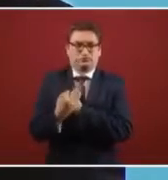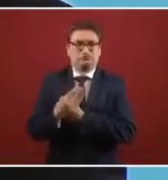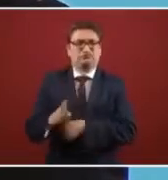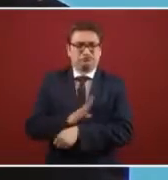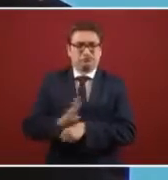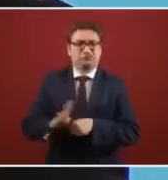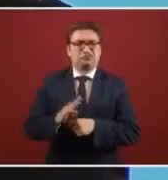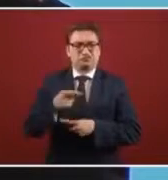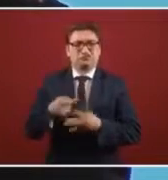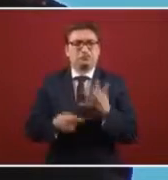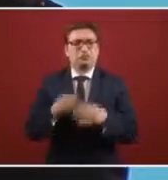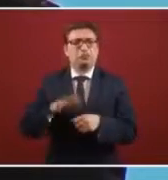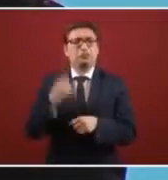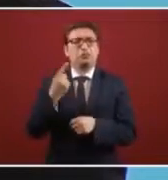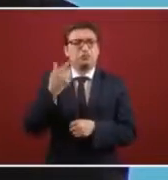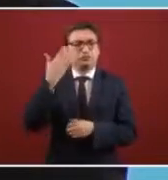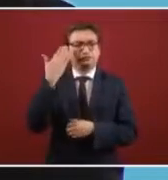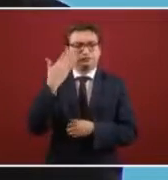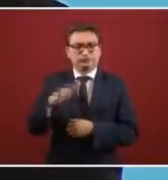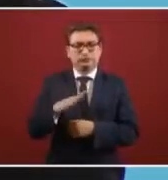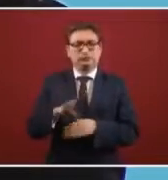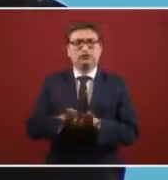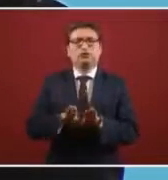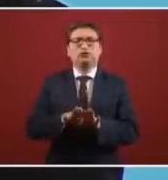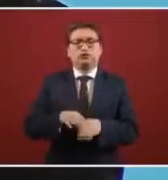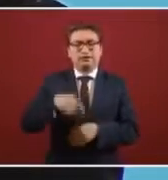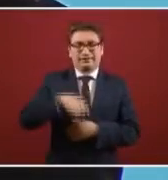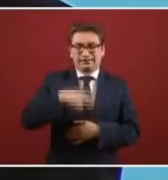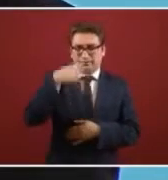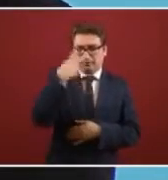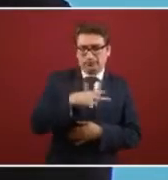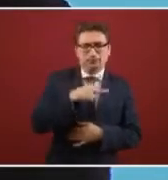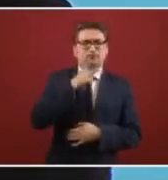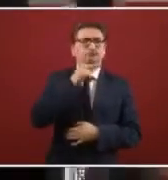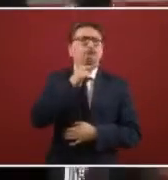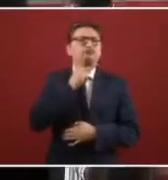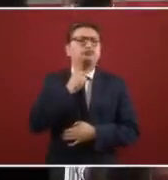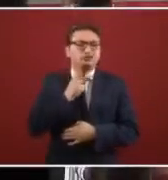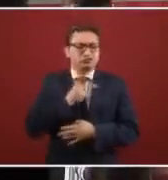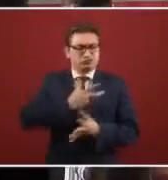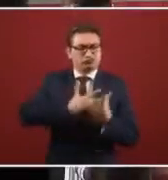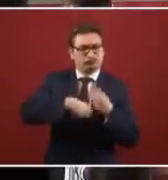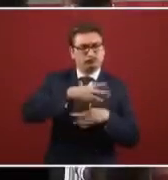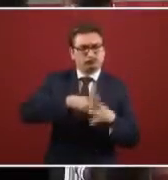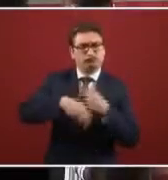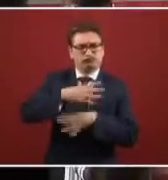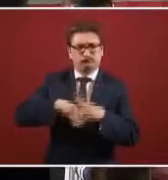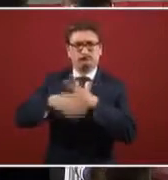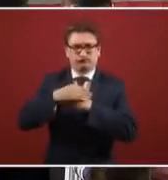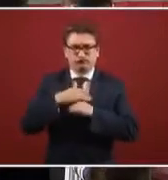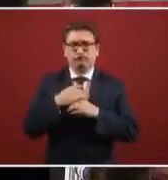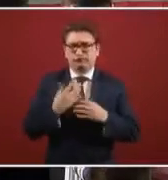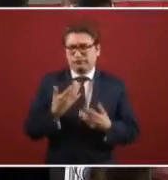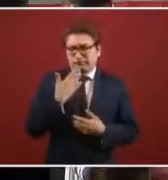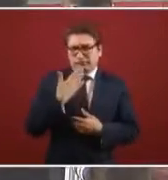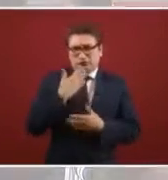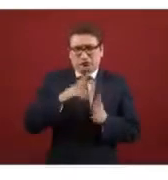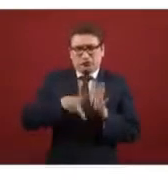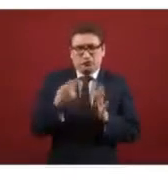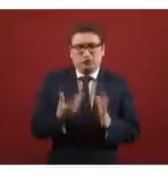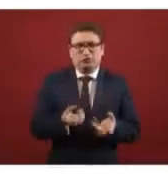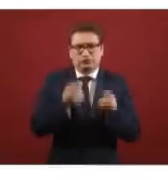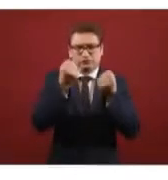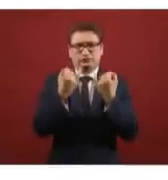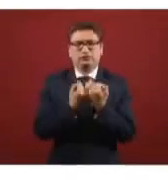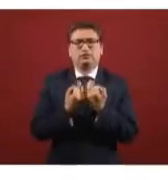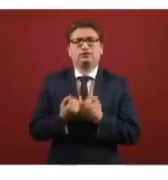vamos a contribuir en la recuperación de la We autosuficiencia have benefits energética, because we're going to vamos a have the aumentar la producción self-sufficiency of the nacional, energy vamos a garantizar department,